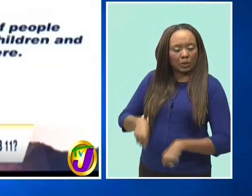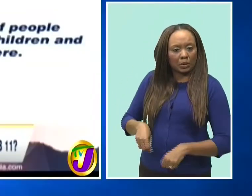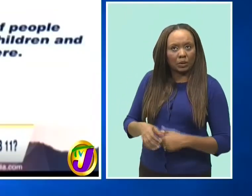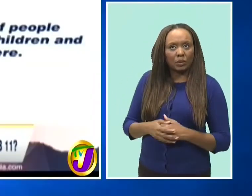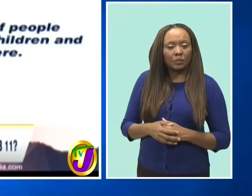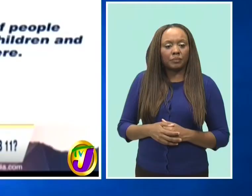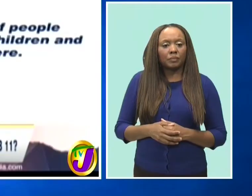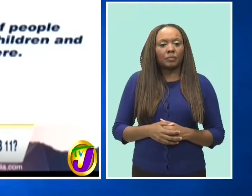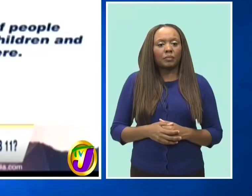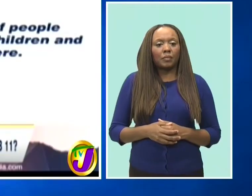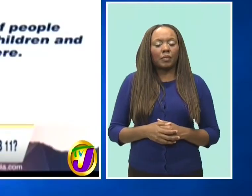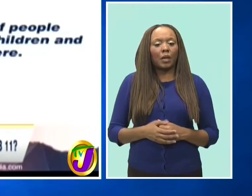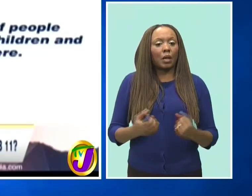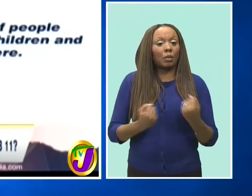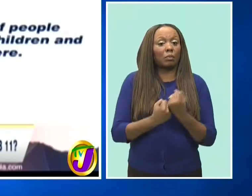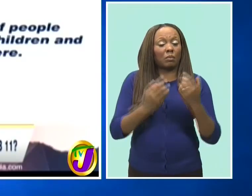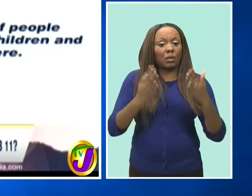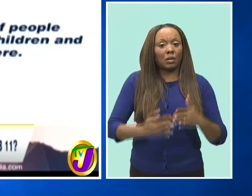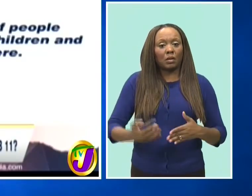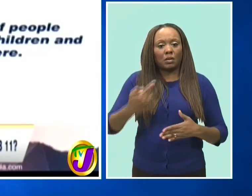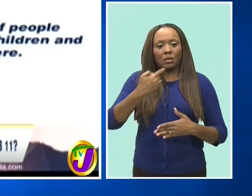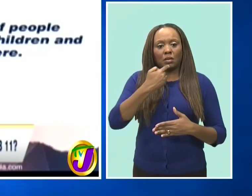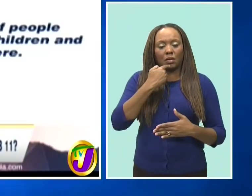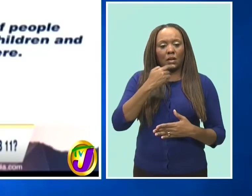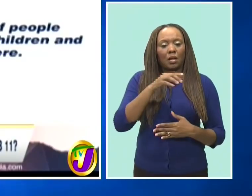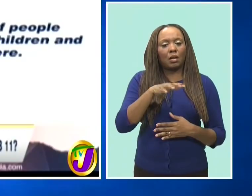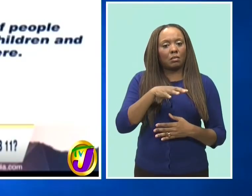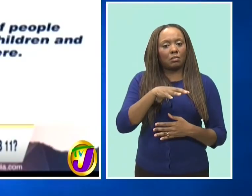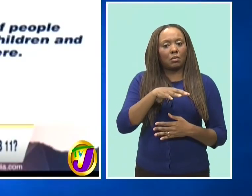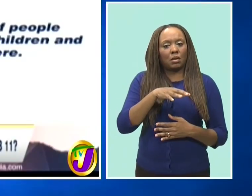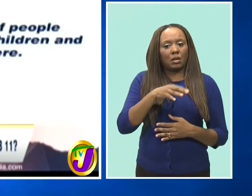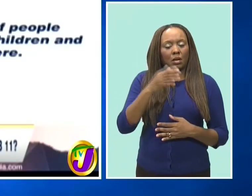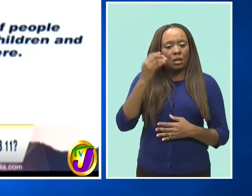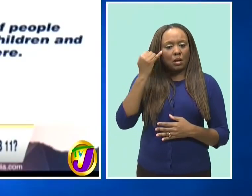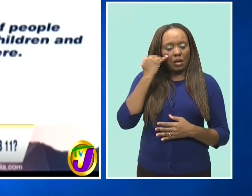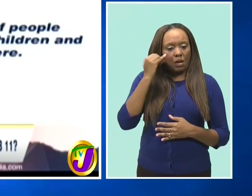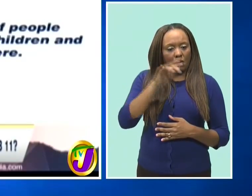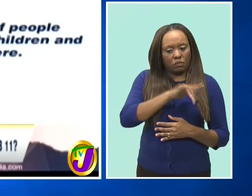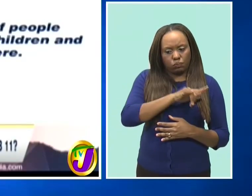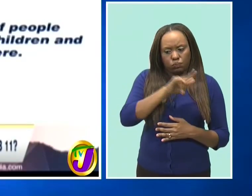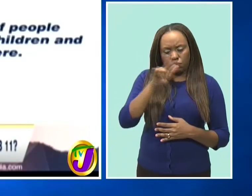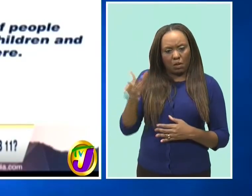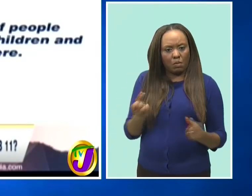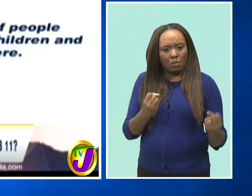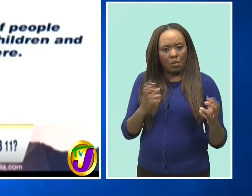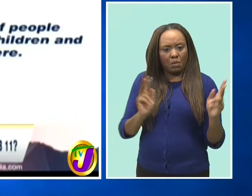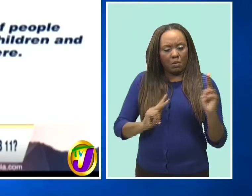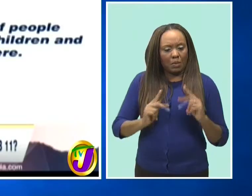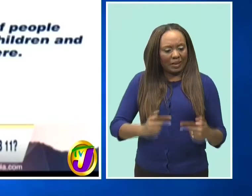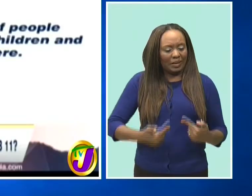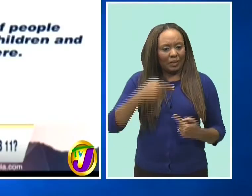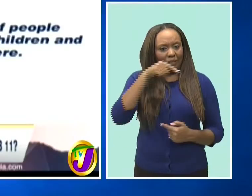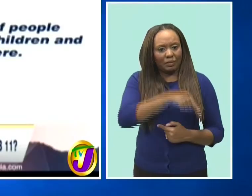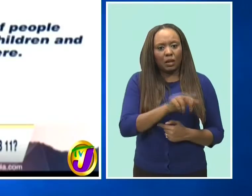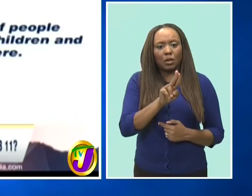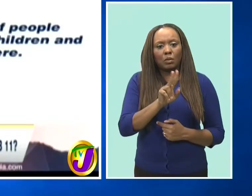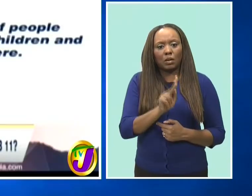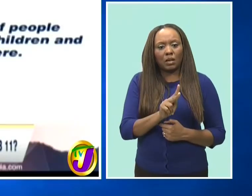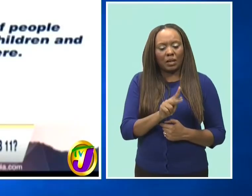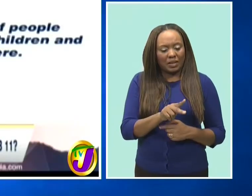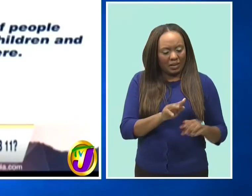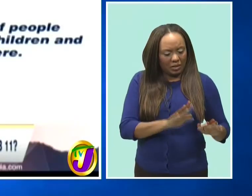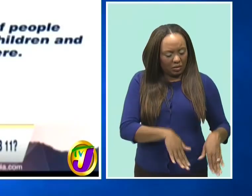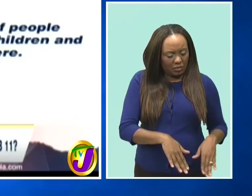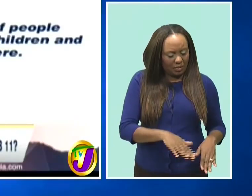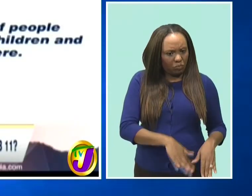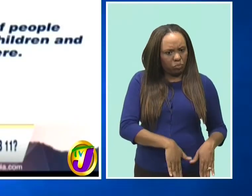Activists told the Guardian newspaper that the flight to Jamaica will carry dozens of people who have lived in the United Kingdom since they were